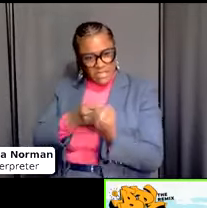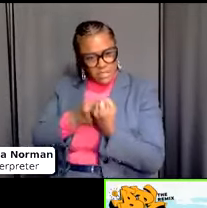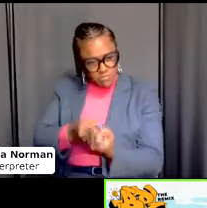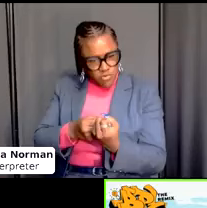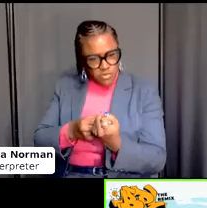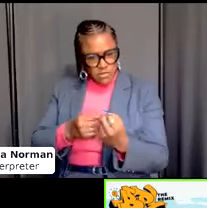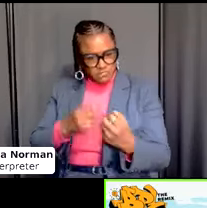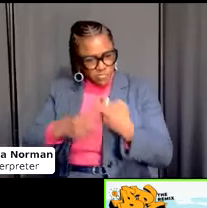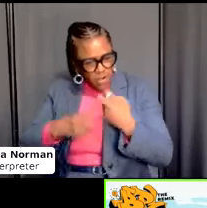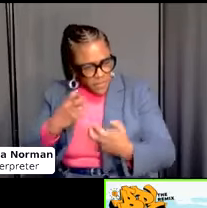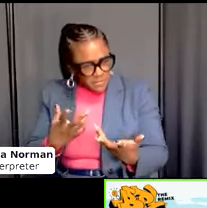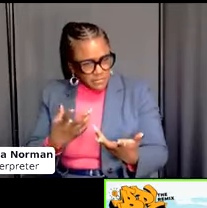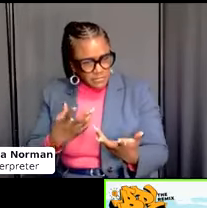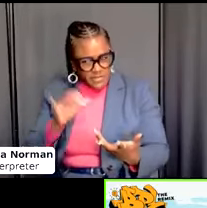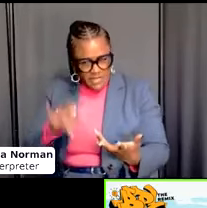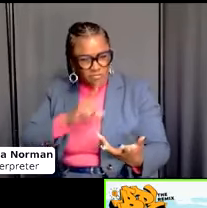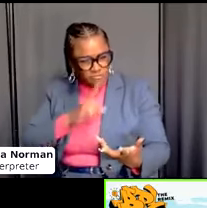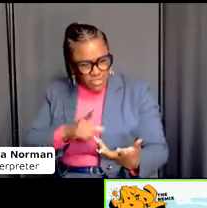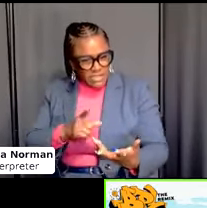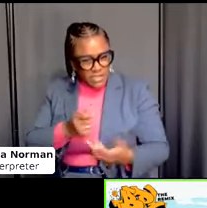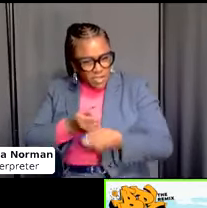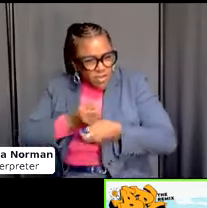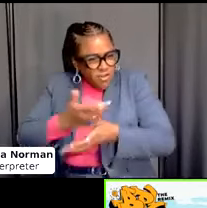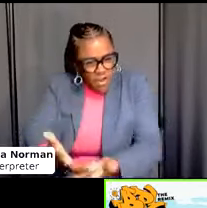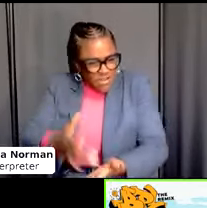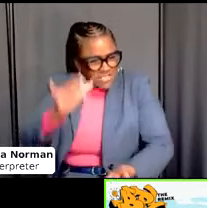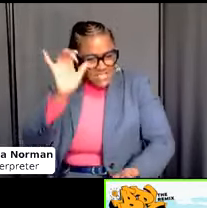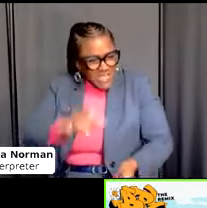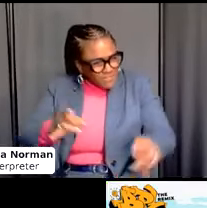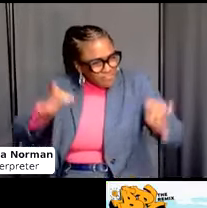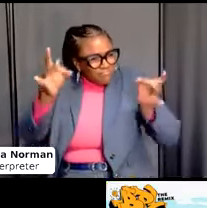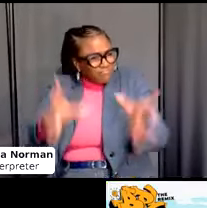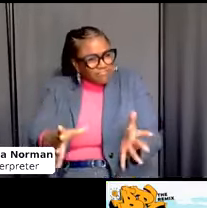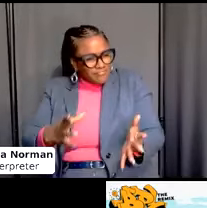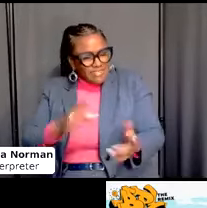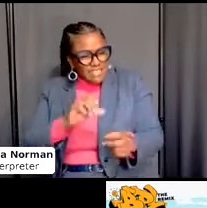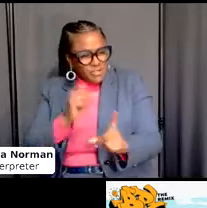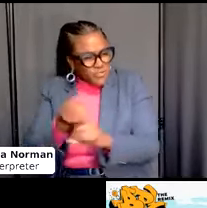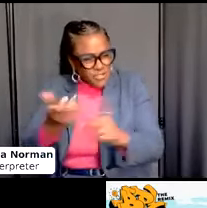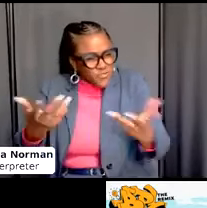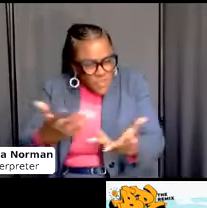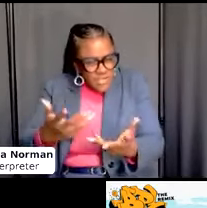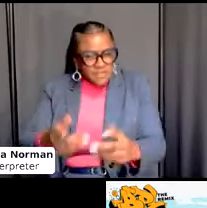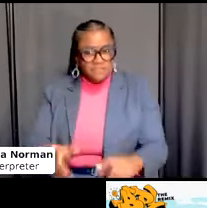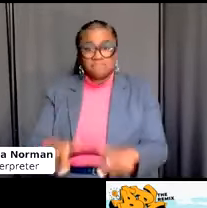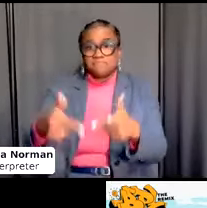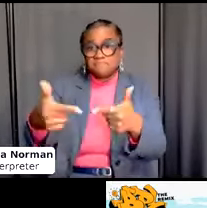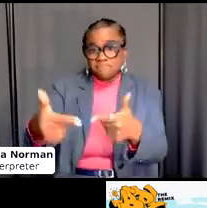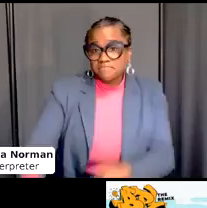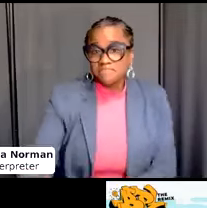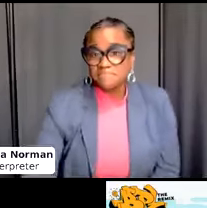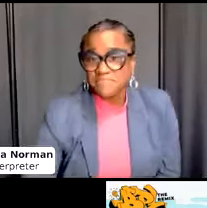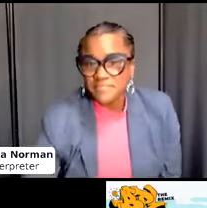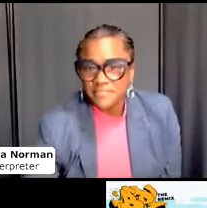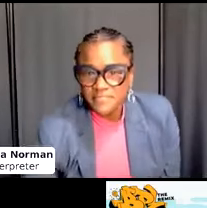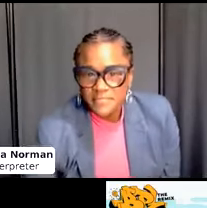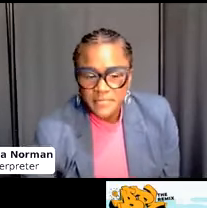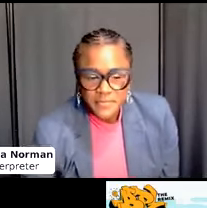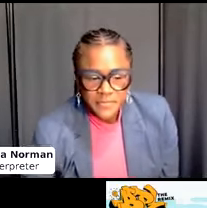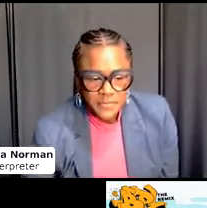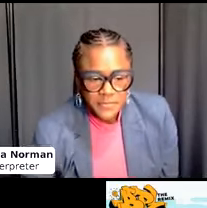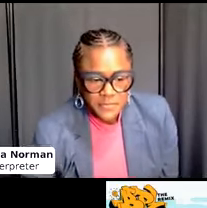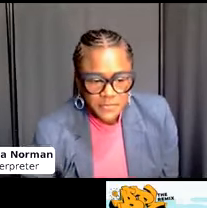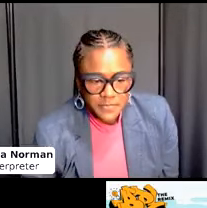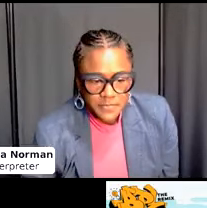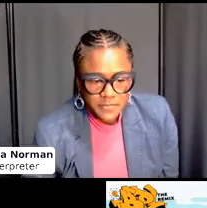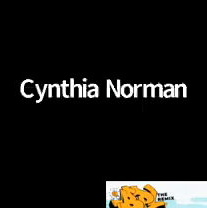fueling this terrible humanitarian situation? Without corruption, corruption is